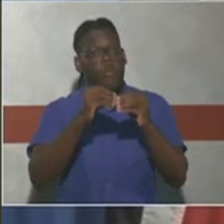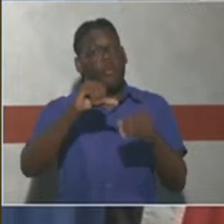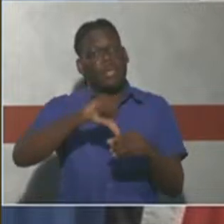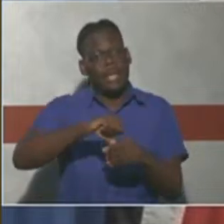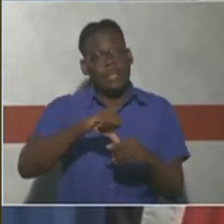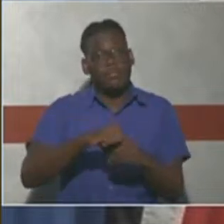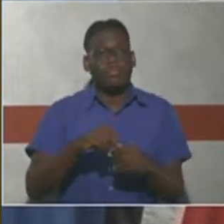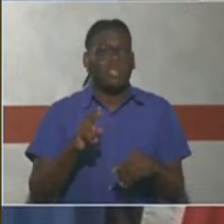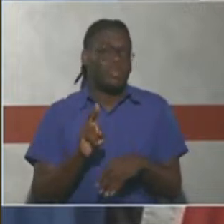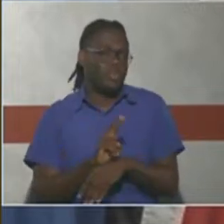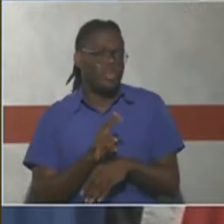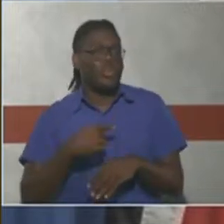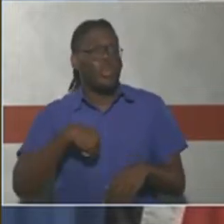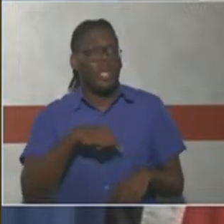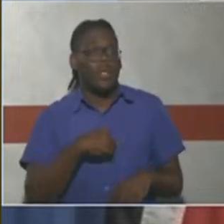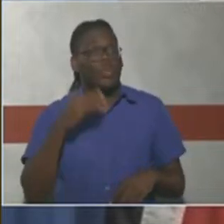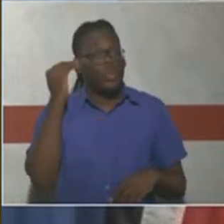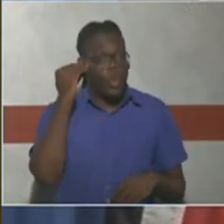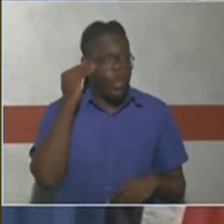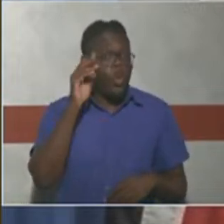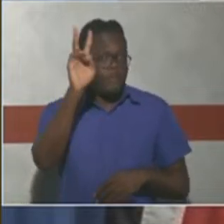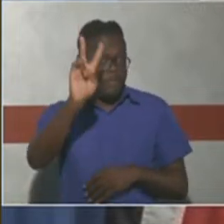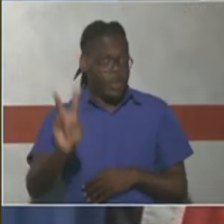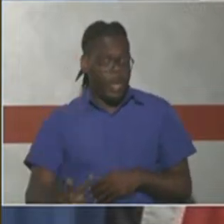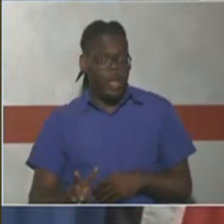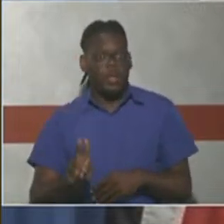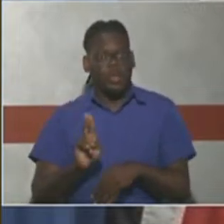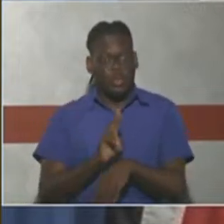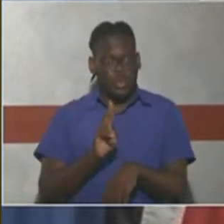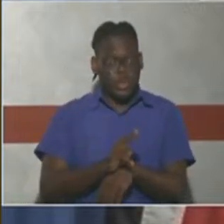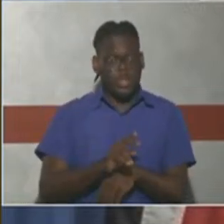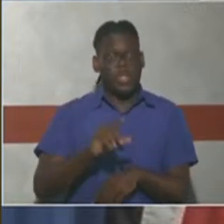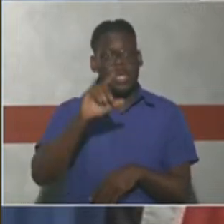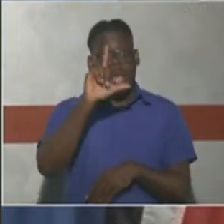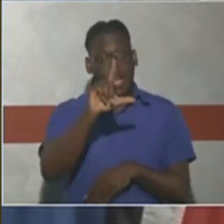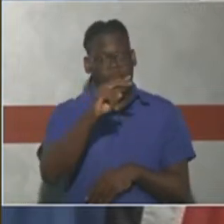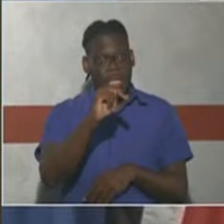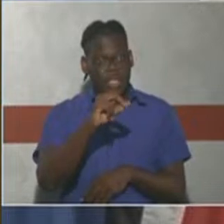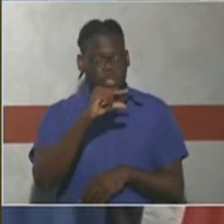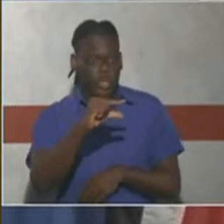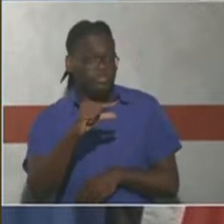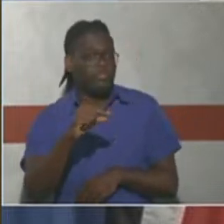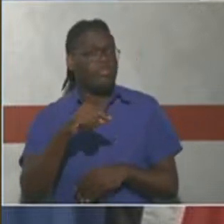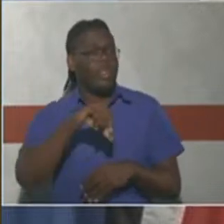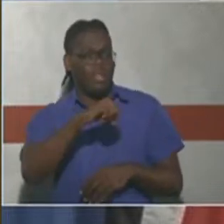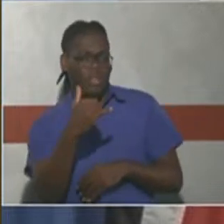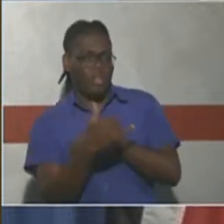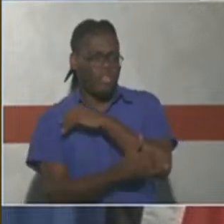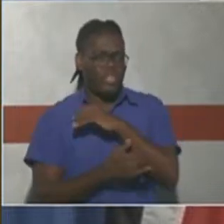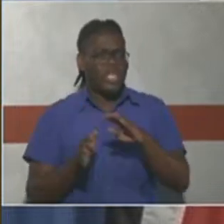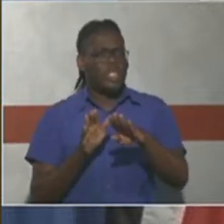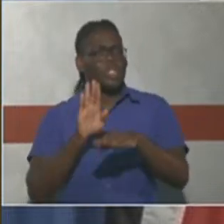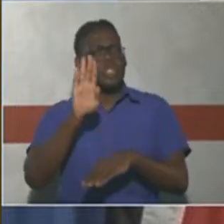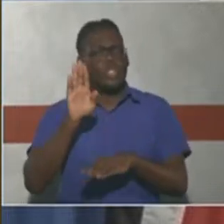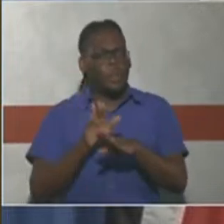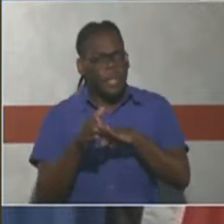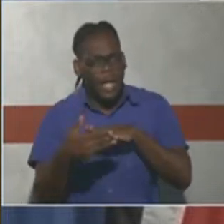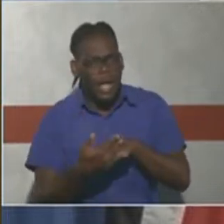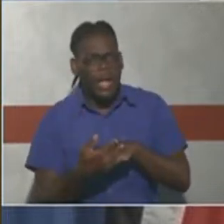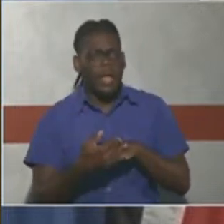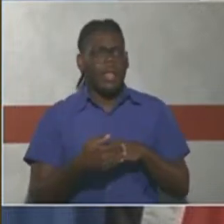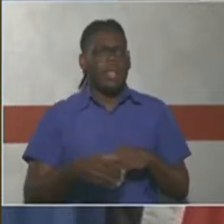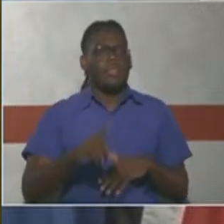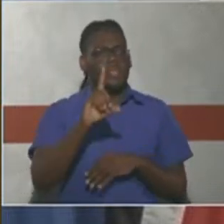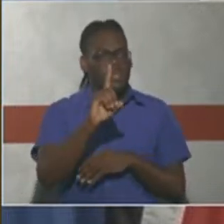using LNG. They've got degasification plants already, and they're doing some more. So Jamaica and the Dominican Republic will